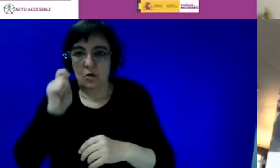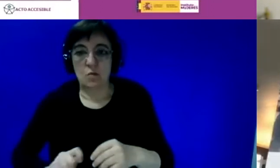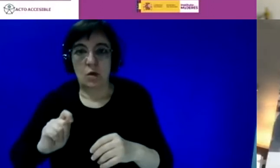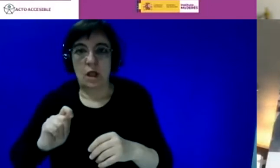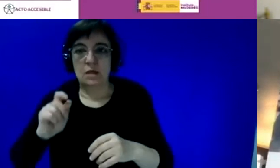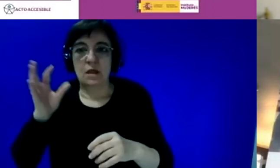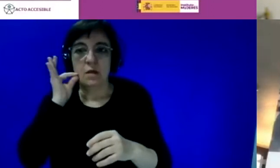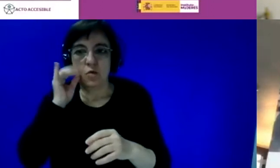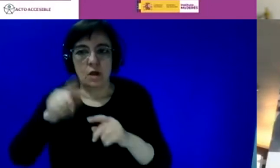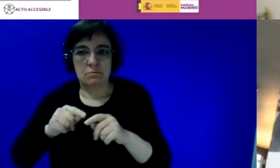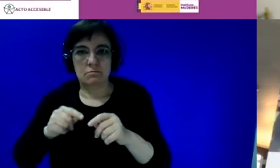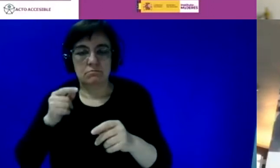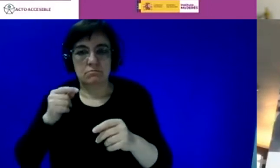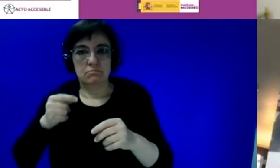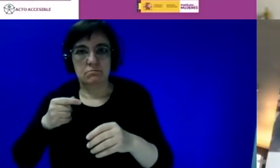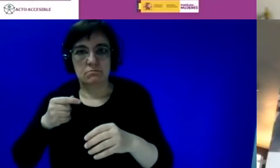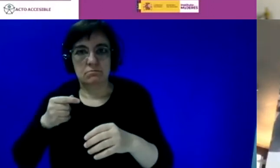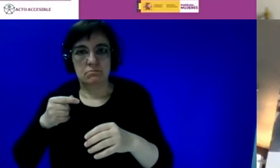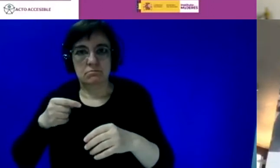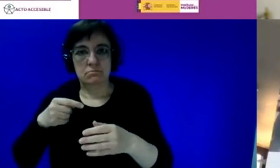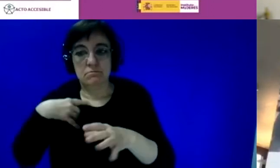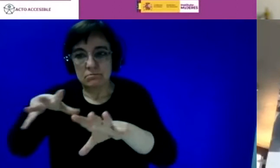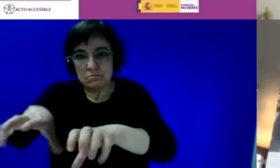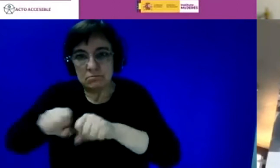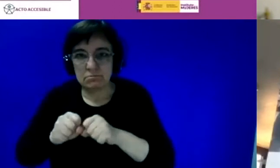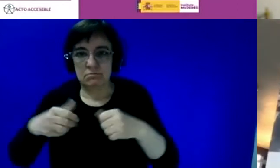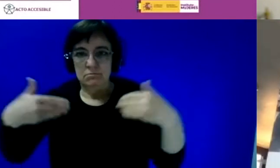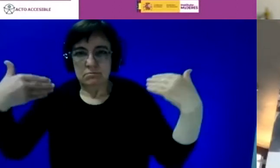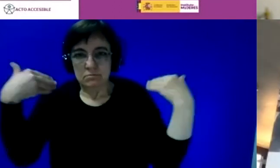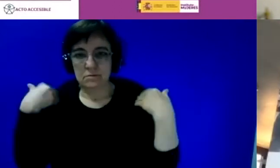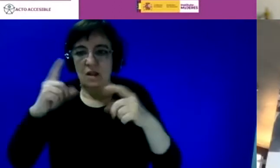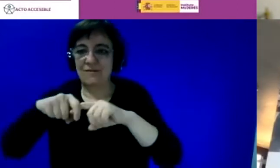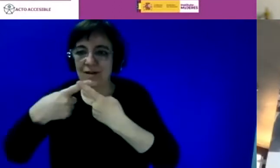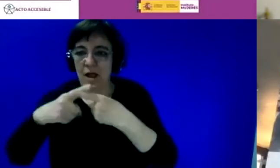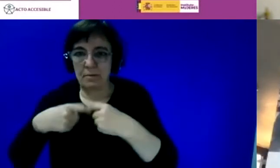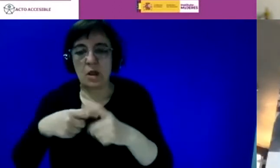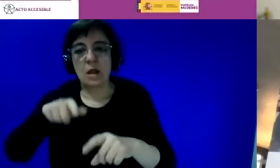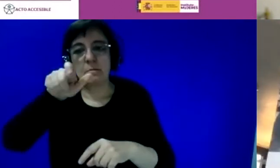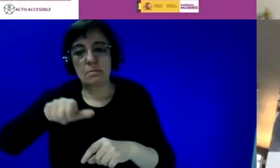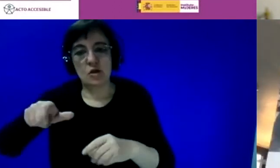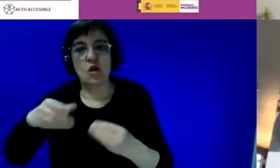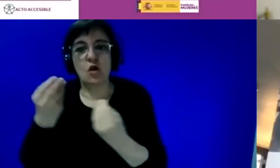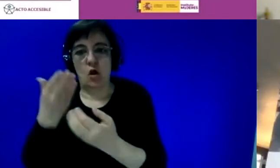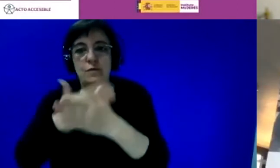disabilities in Ukraine, women who are there on the front, who are leading families,